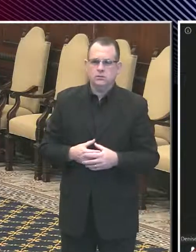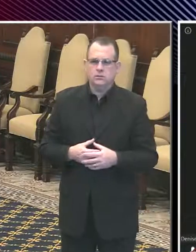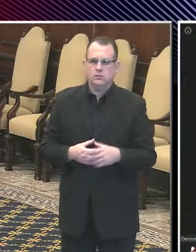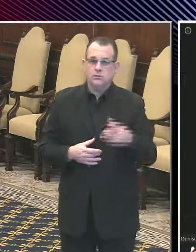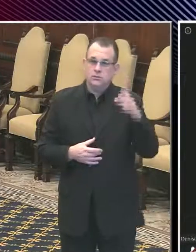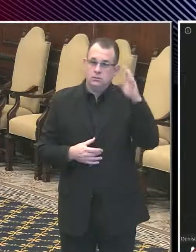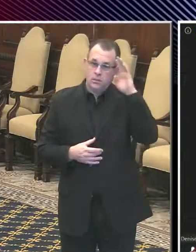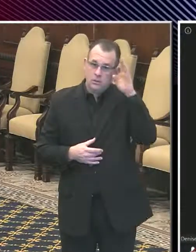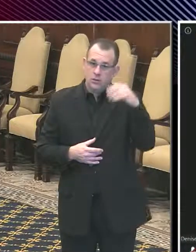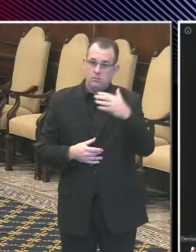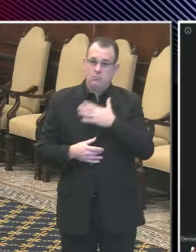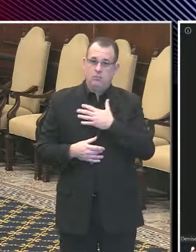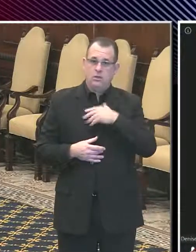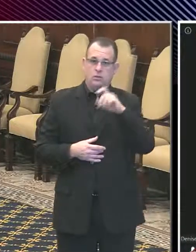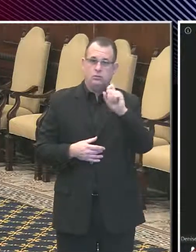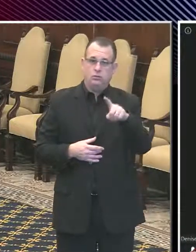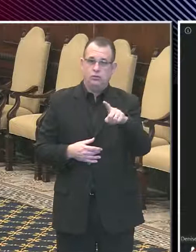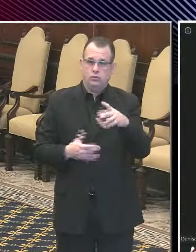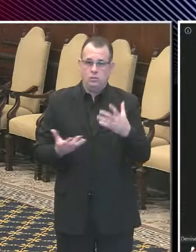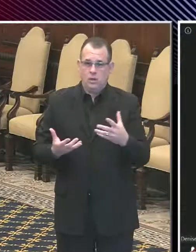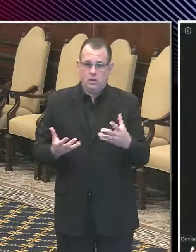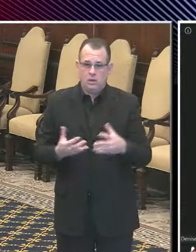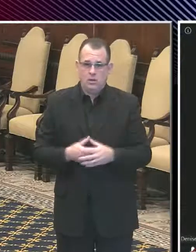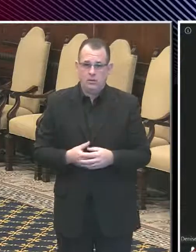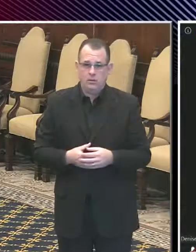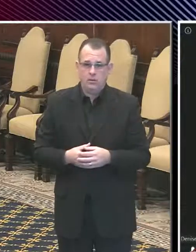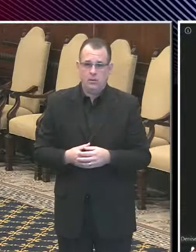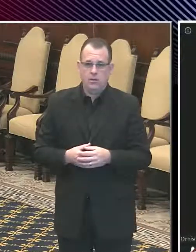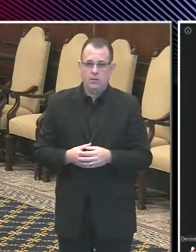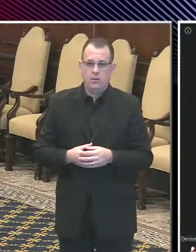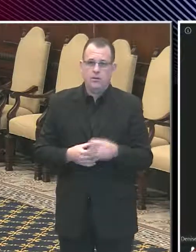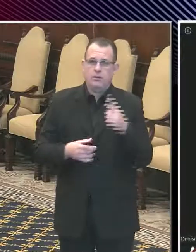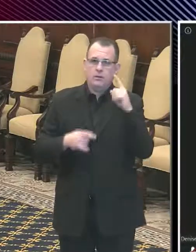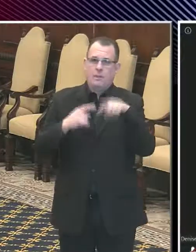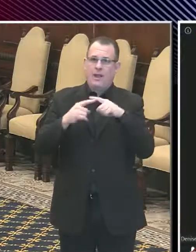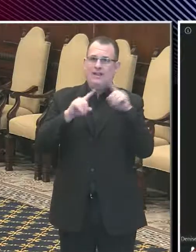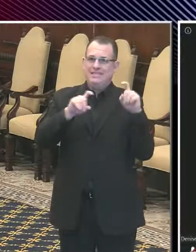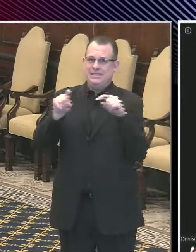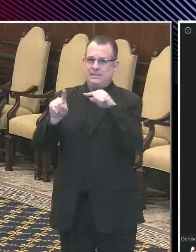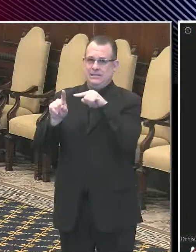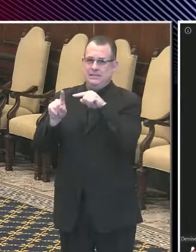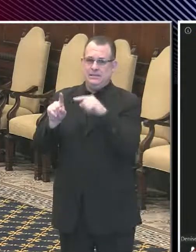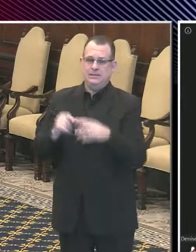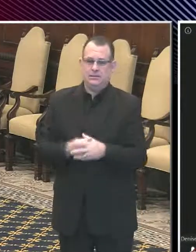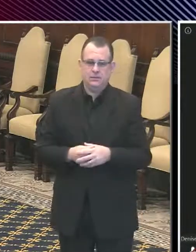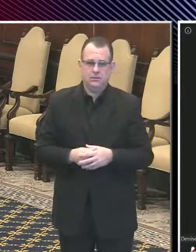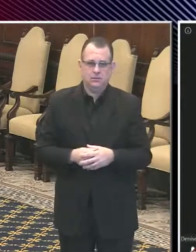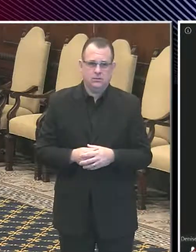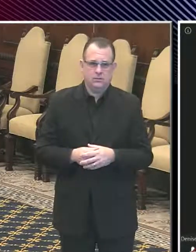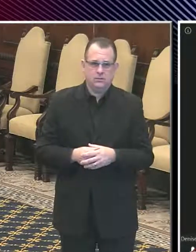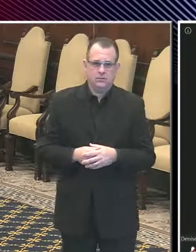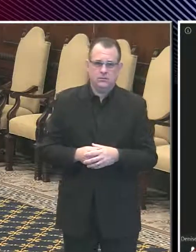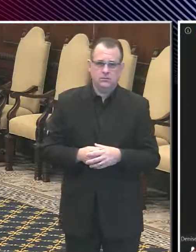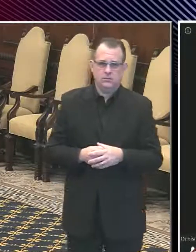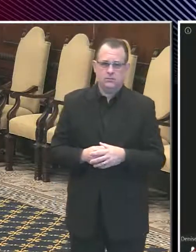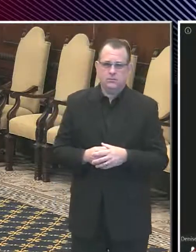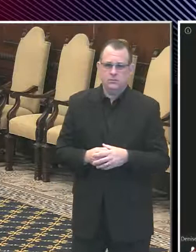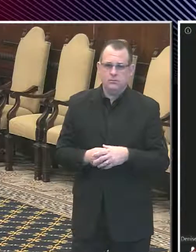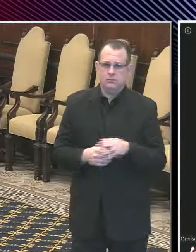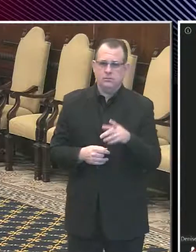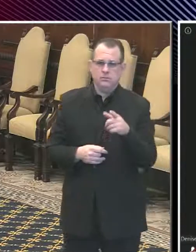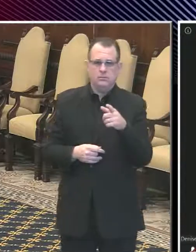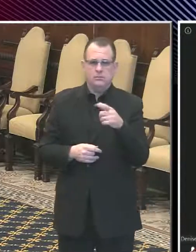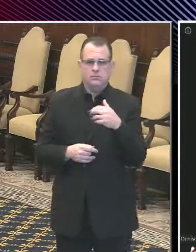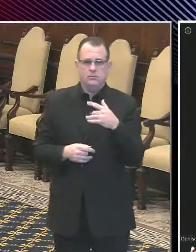My questions are about new testing. Are there plans to partner with